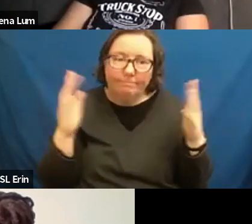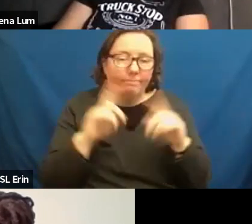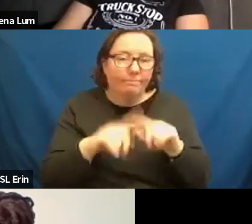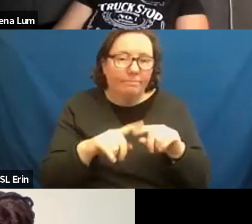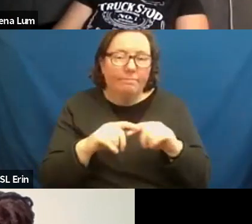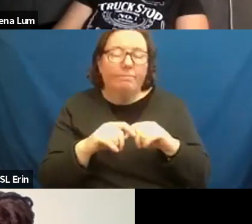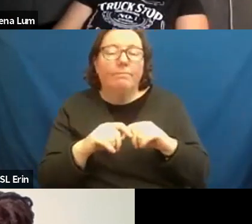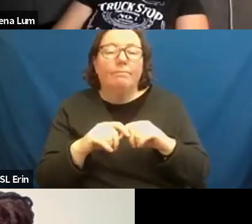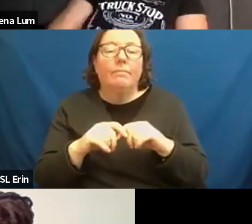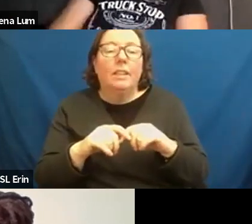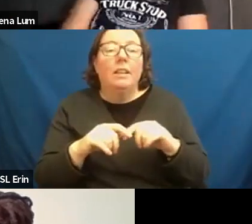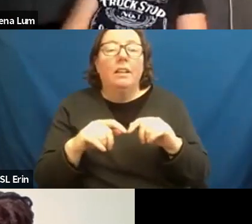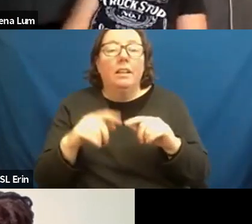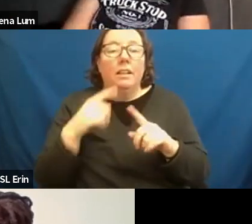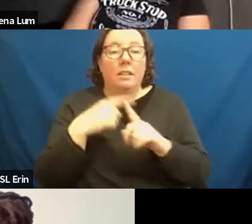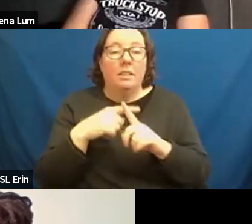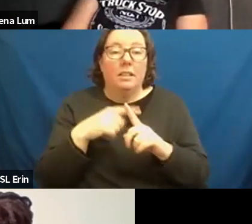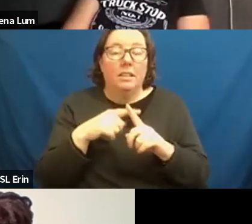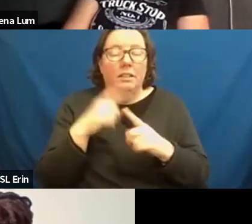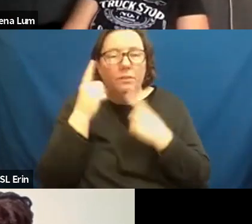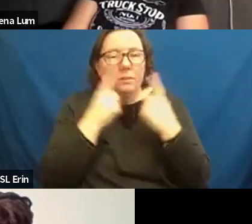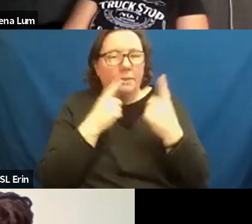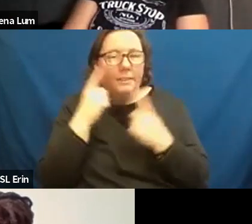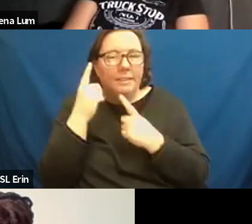both. The advantage to considering